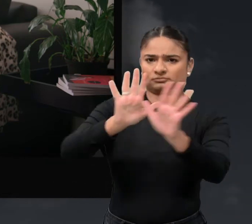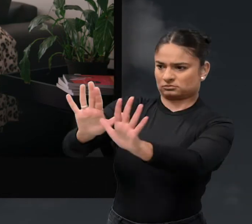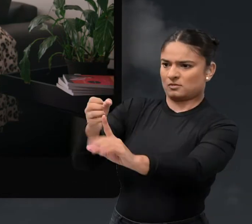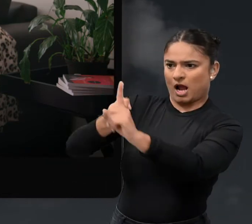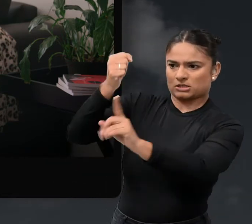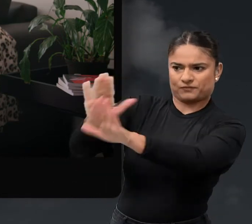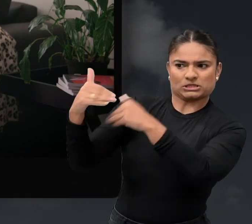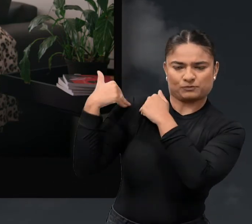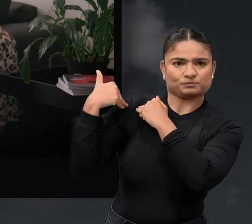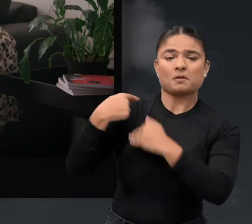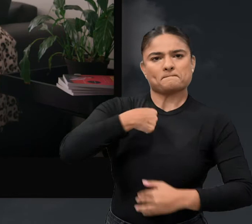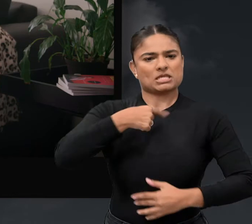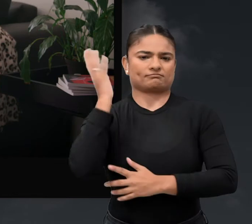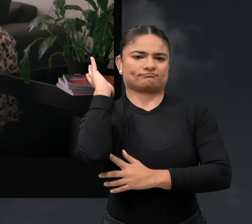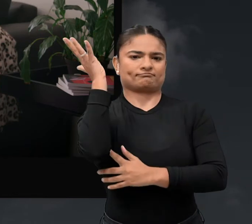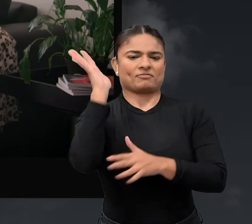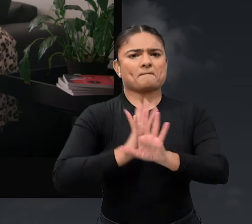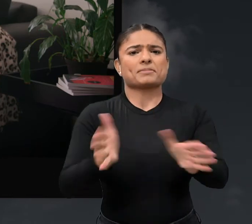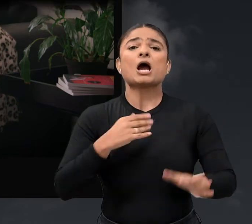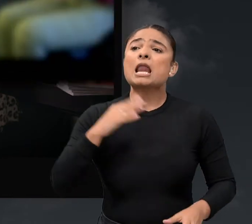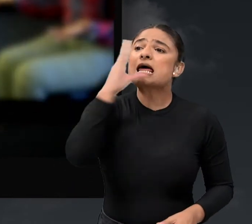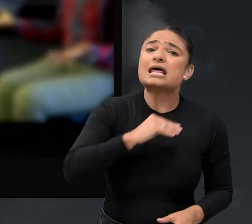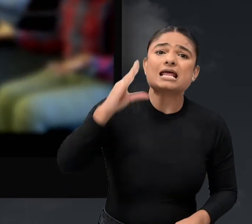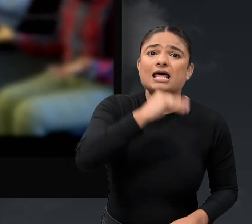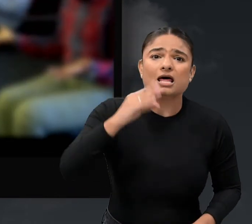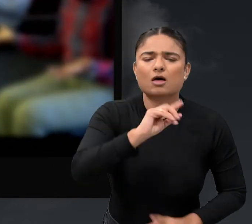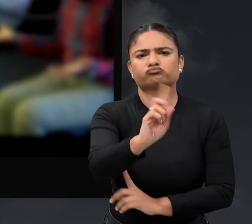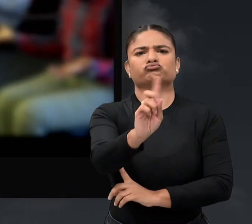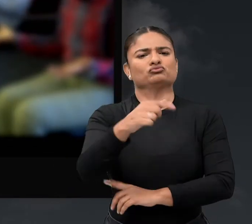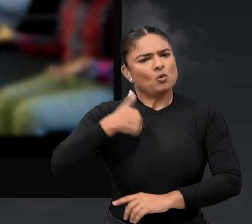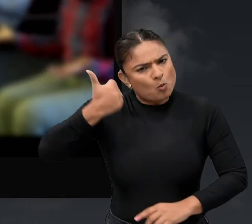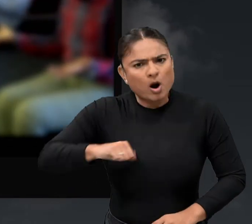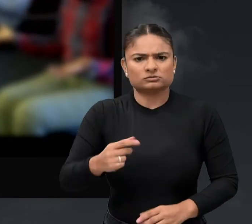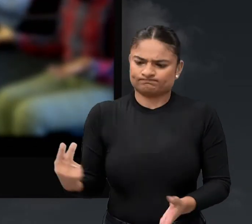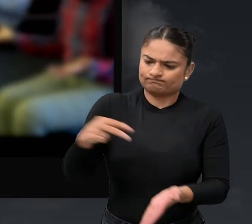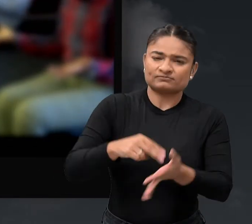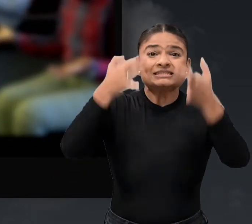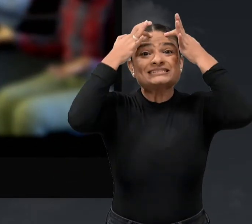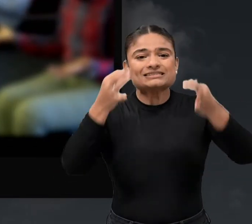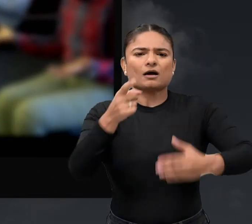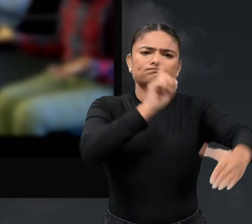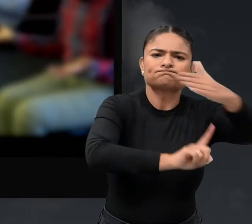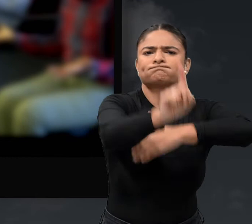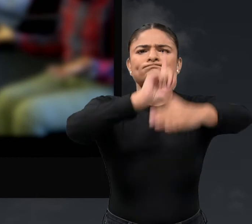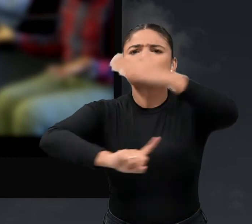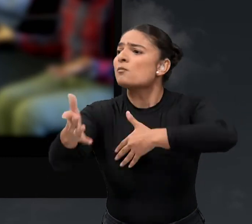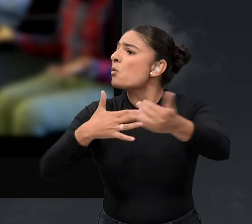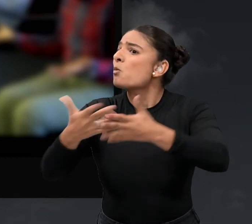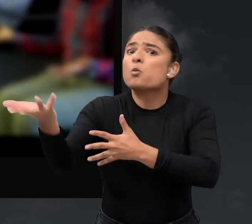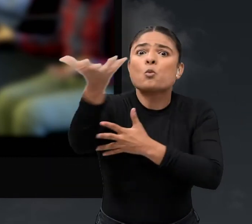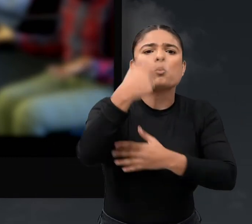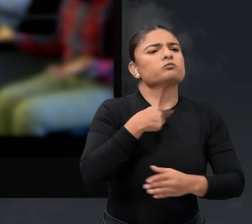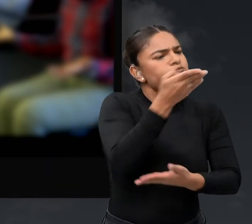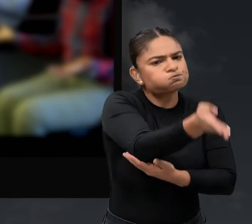to do the work because I tire a lot. I don't want to just talk. And so I started dedicating myself to wherever I go,